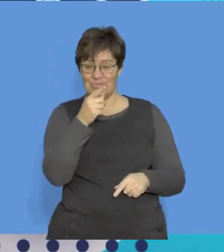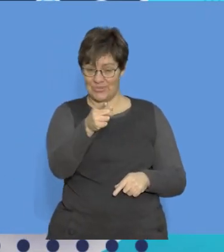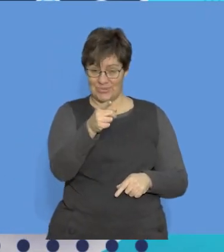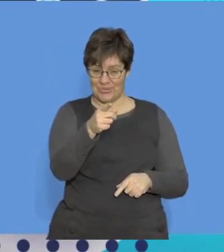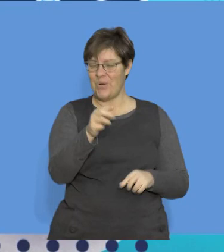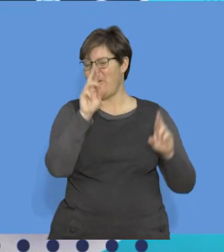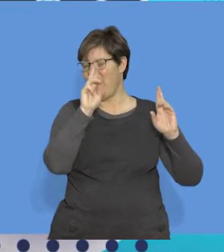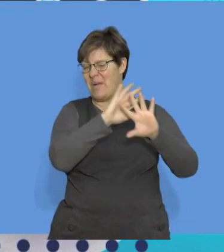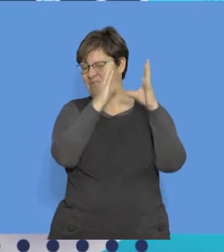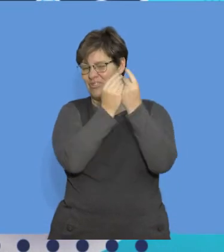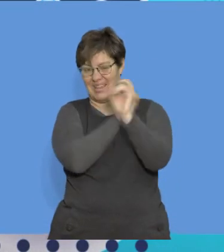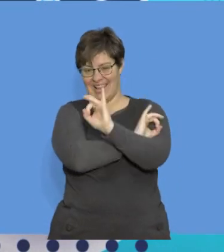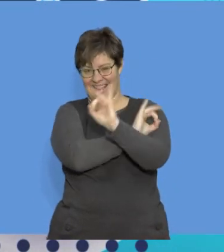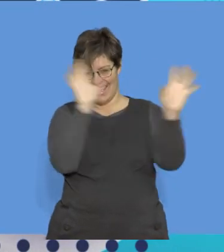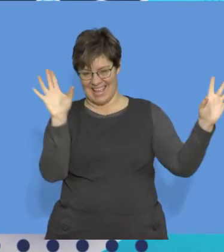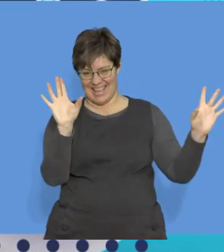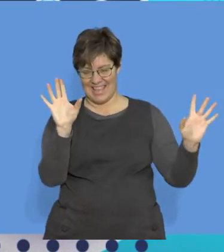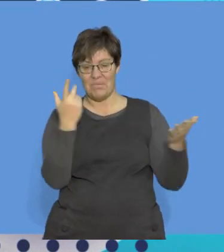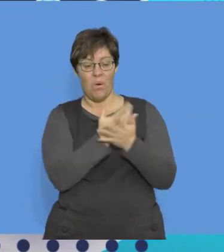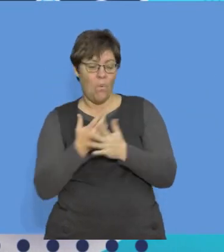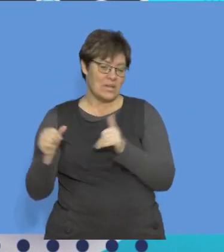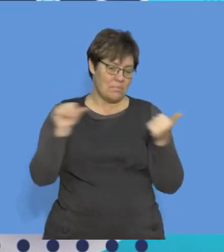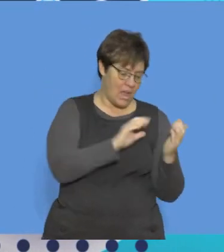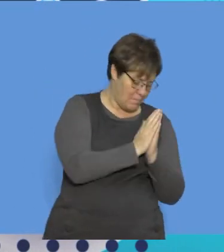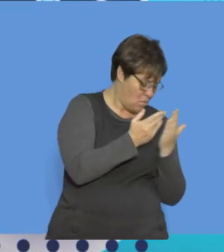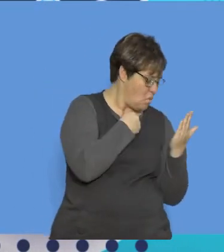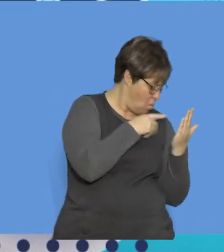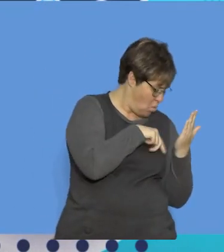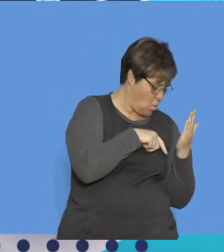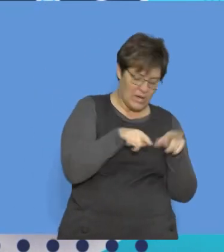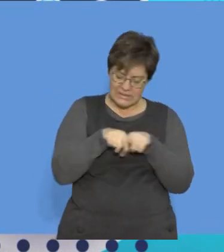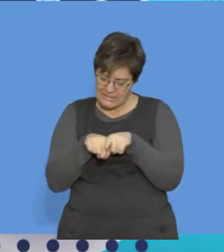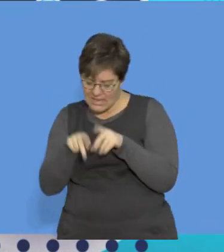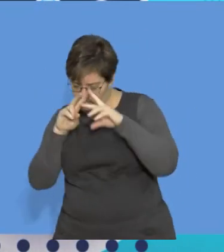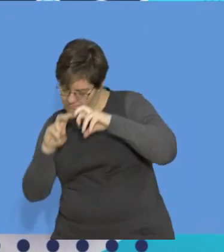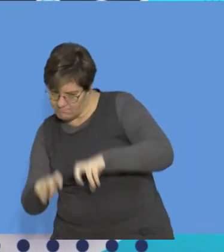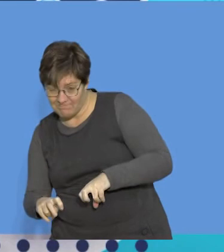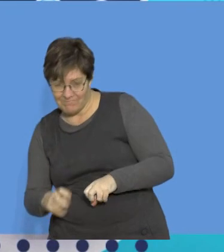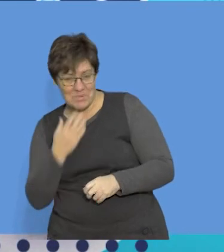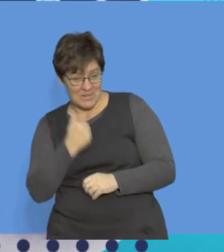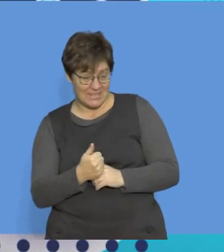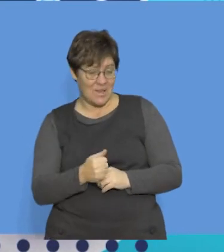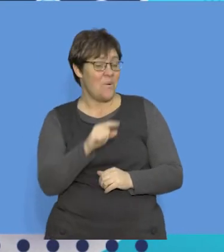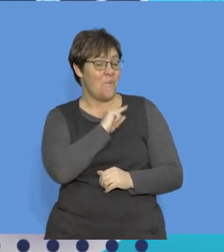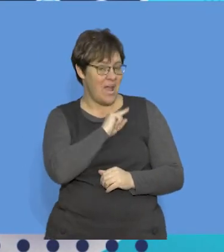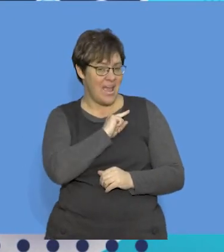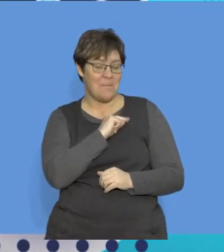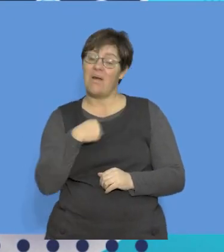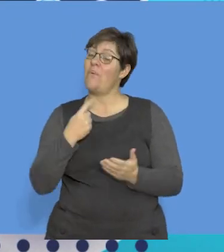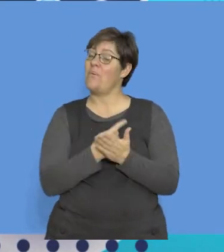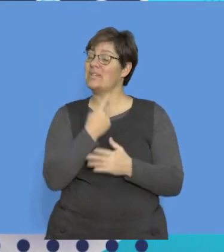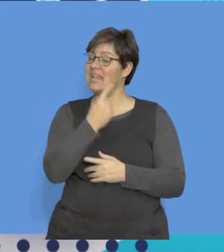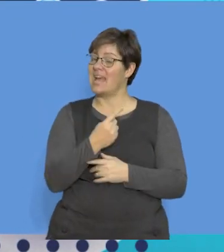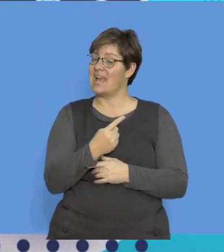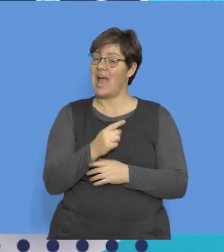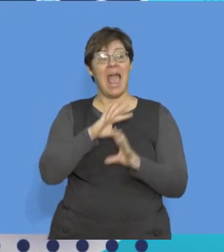is clear, and you can always go back and do your own research, please. Because remember, I always say, don't take